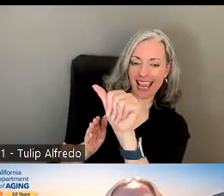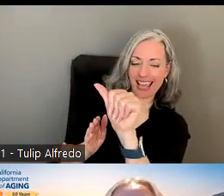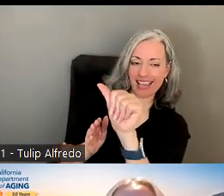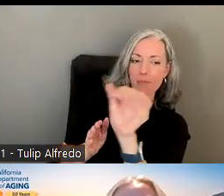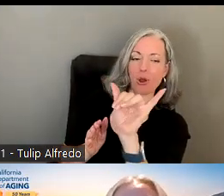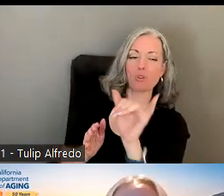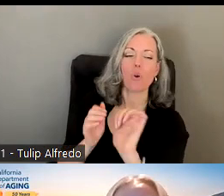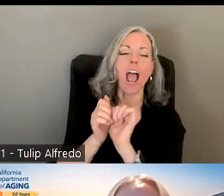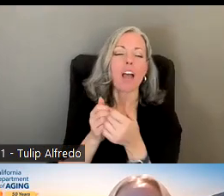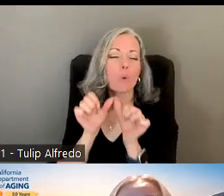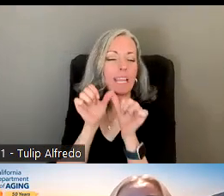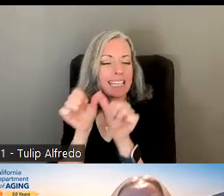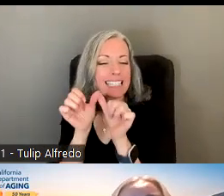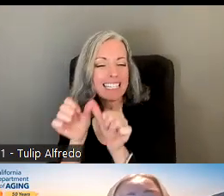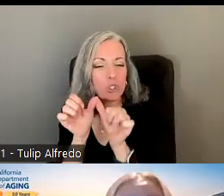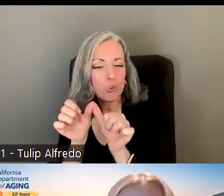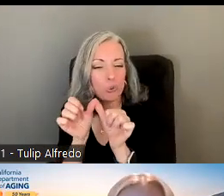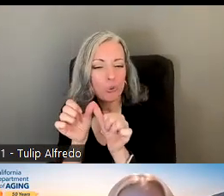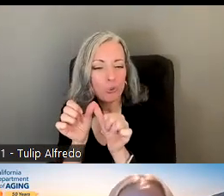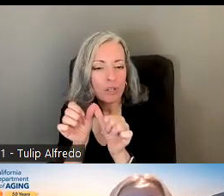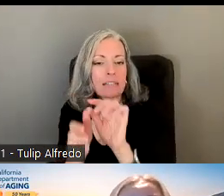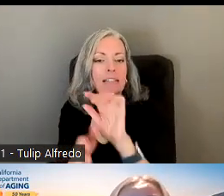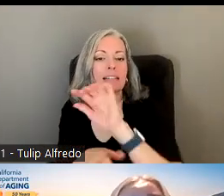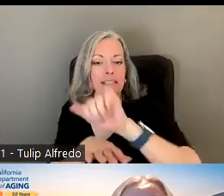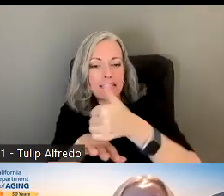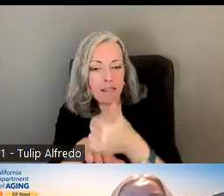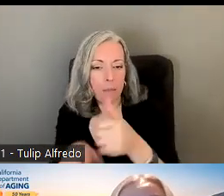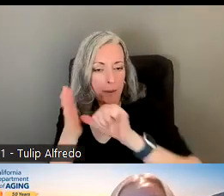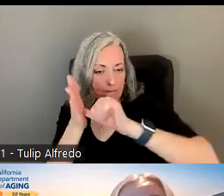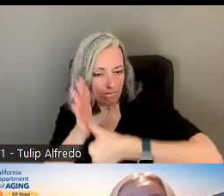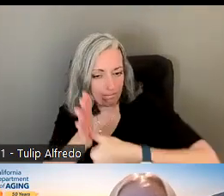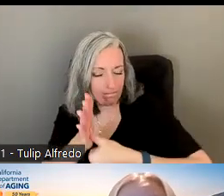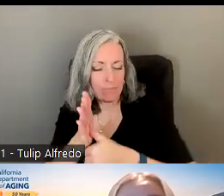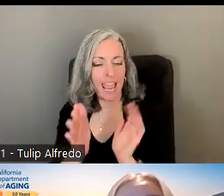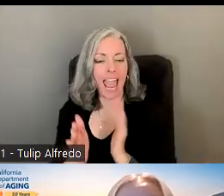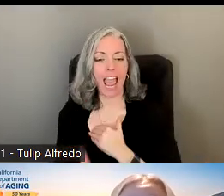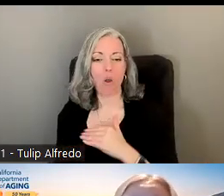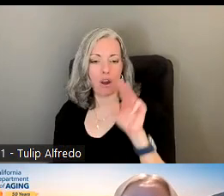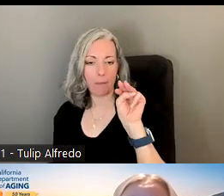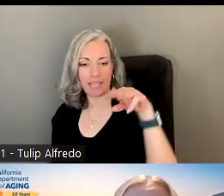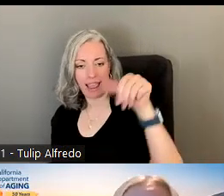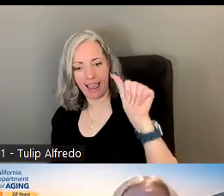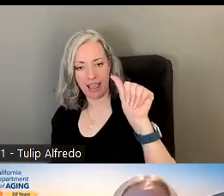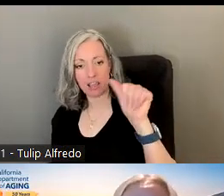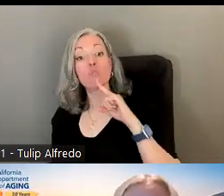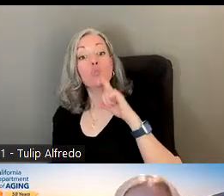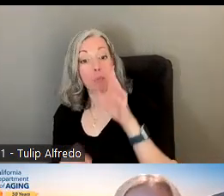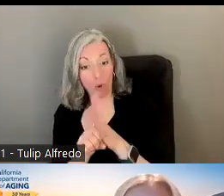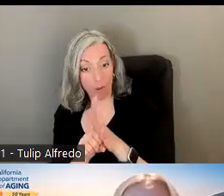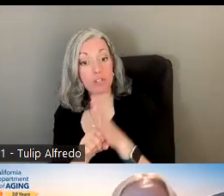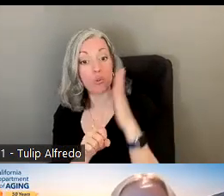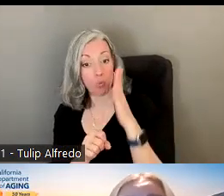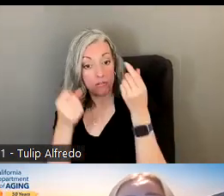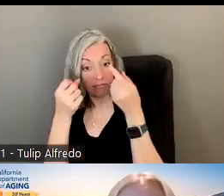but how do we continuously implement our master plan to ensure that is